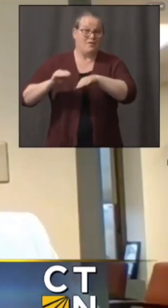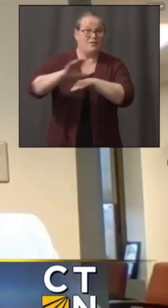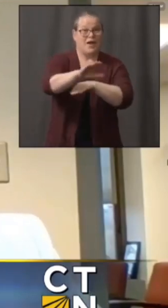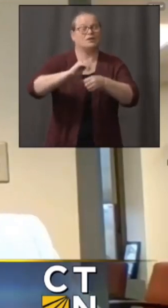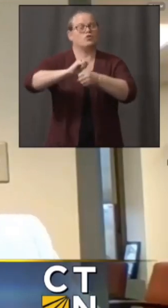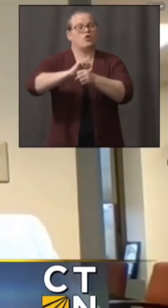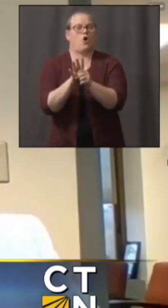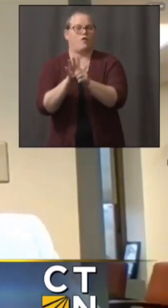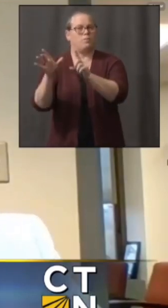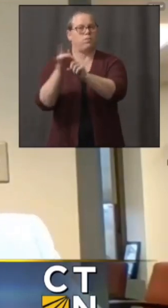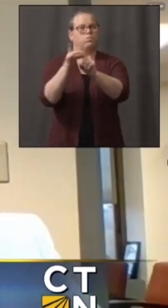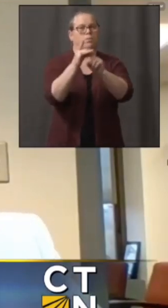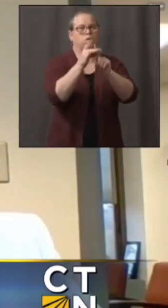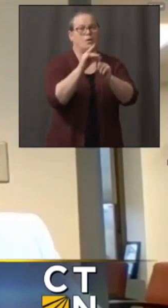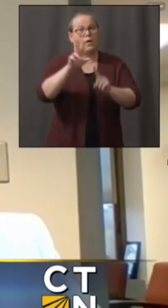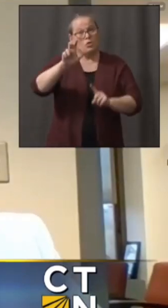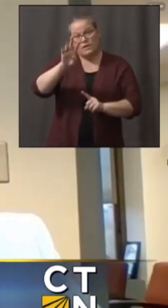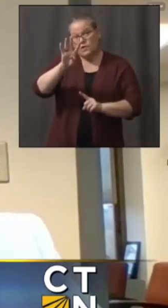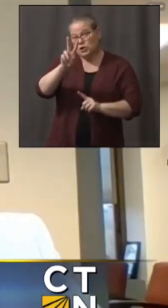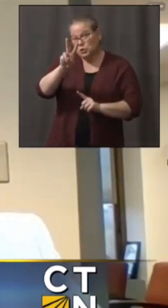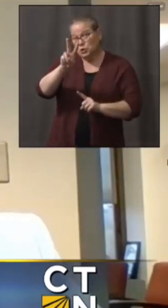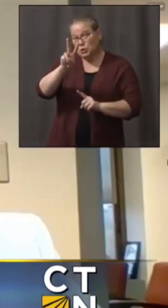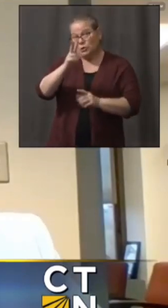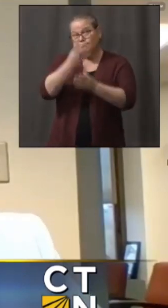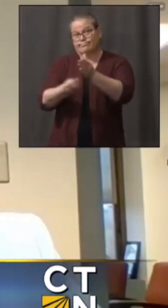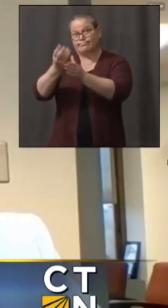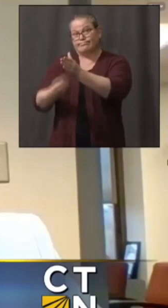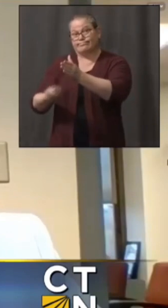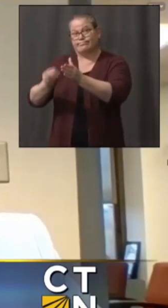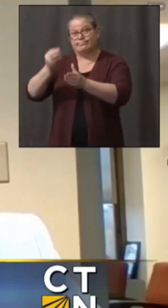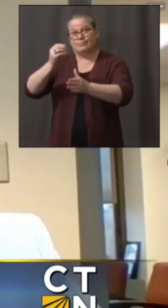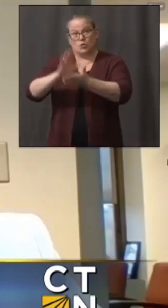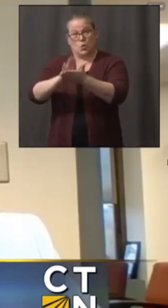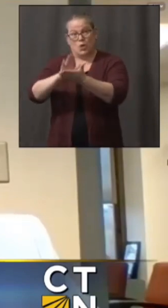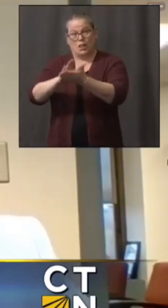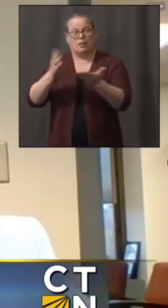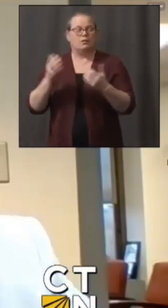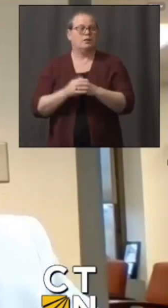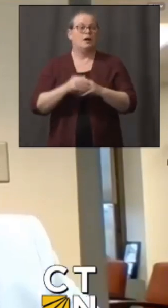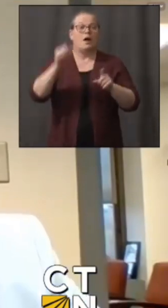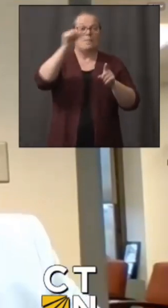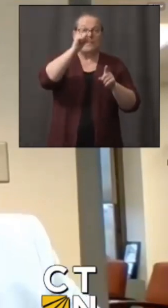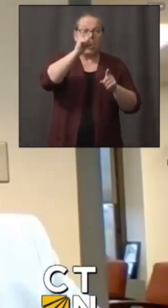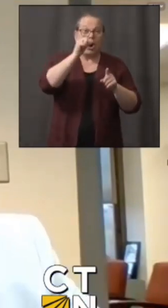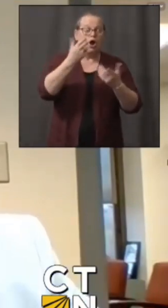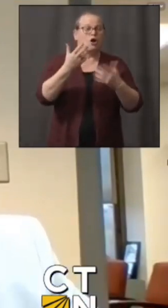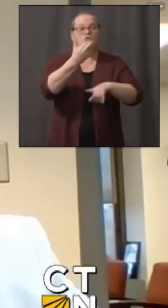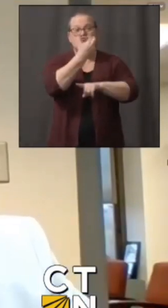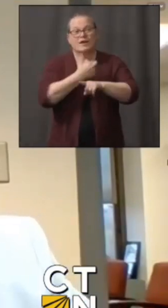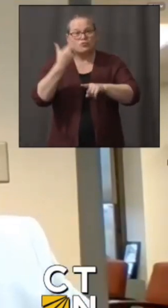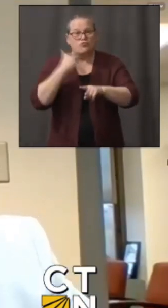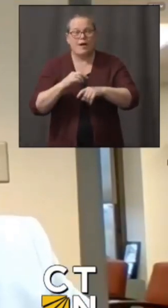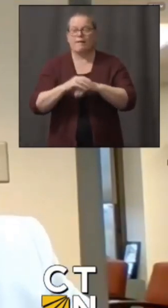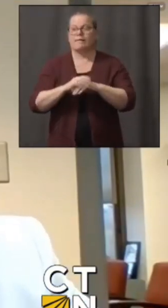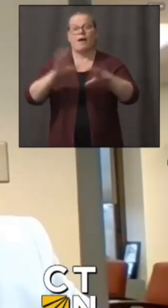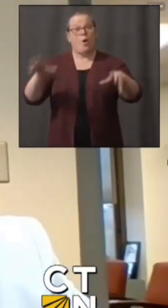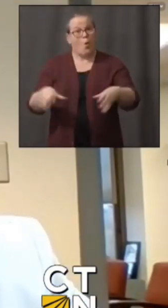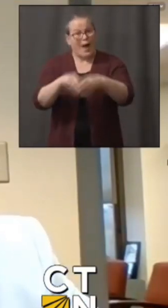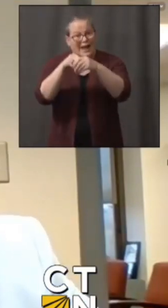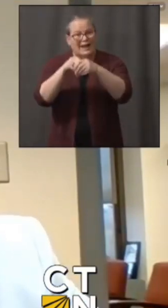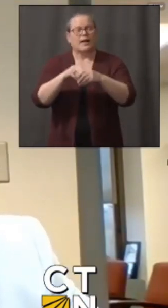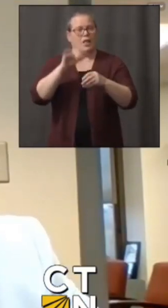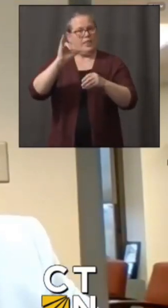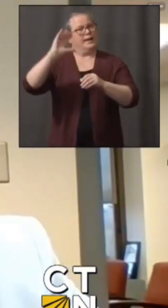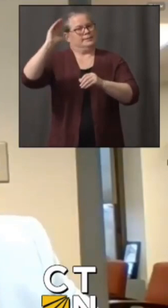that, as well as bar and restaurant use, as well as family gatherings, bridal parties, weddings, are our leading